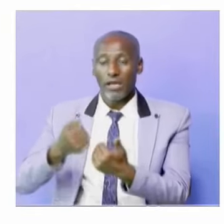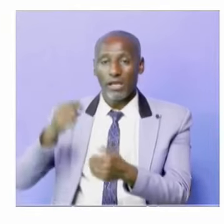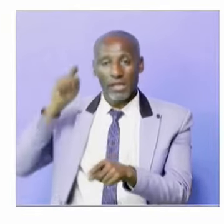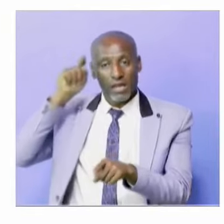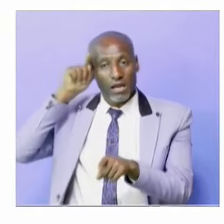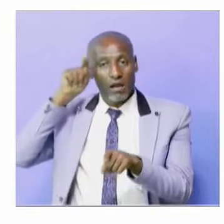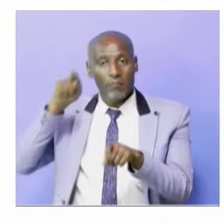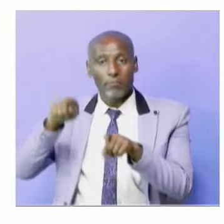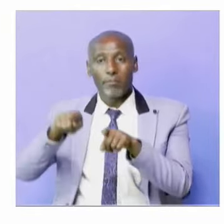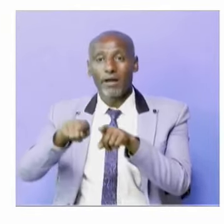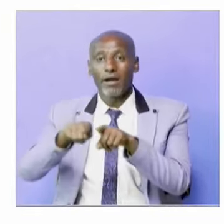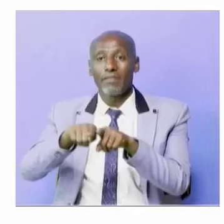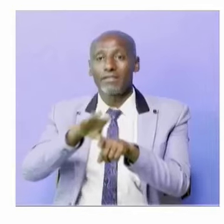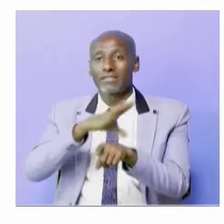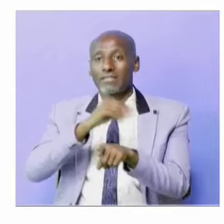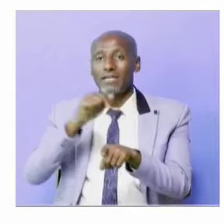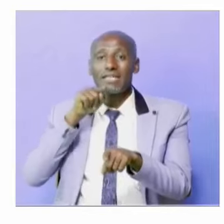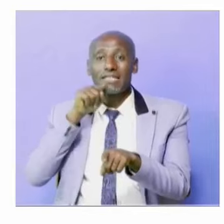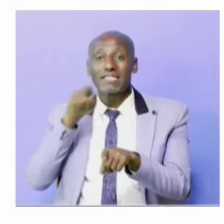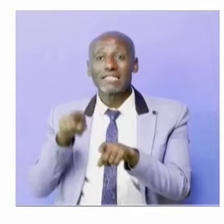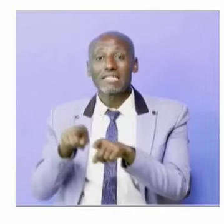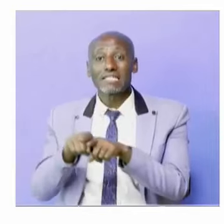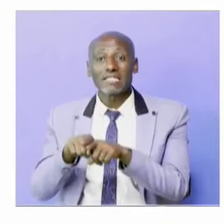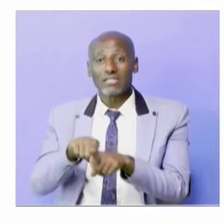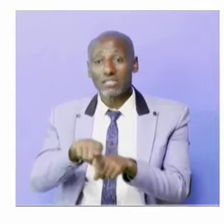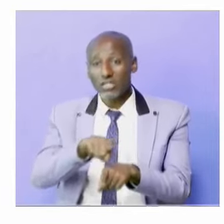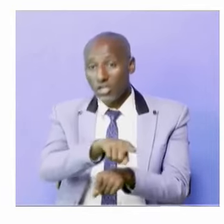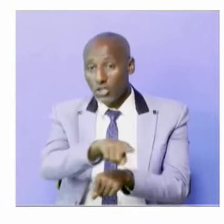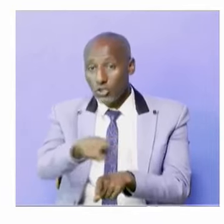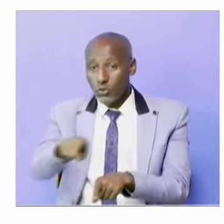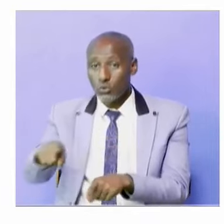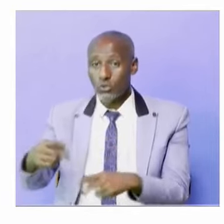How many brothers and sisters do you have?